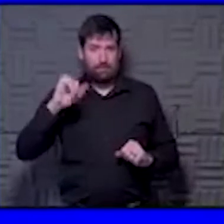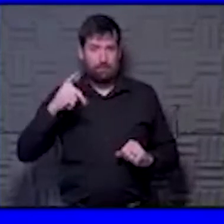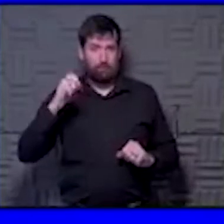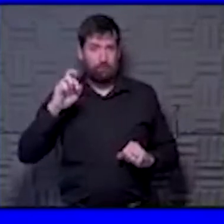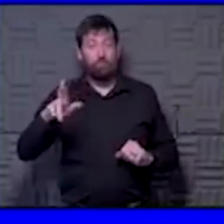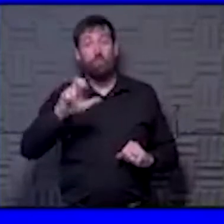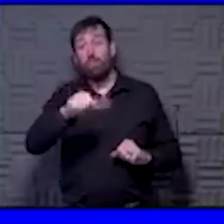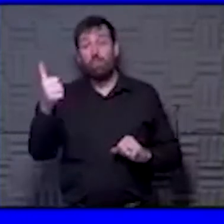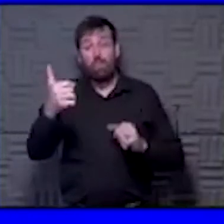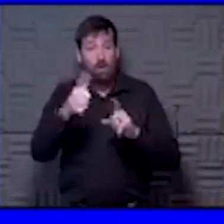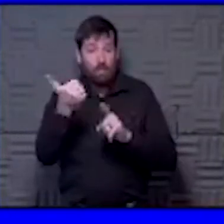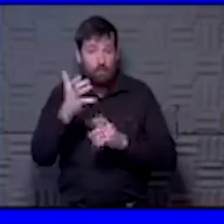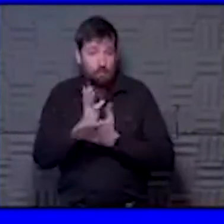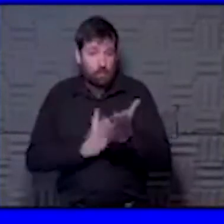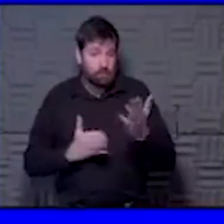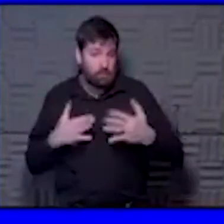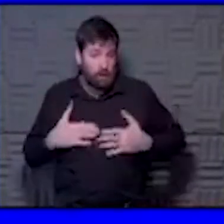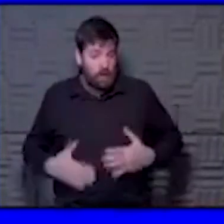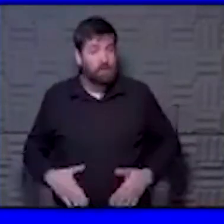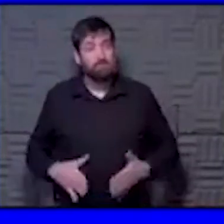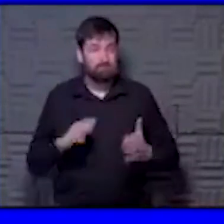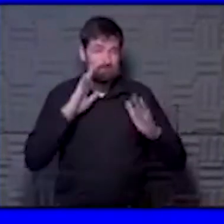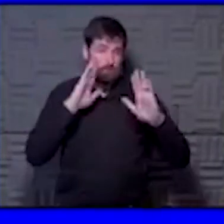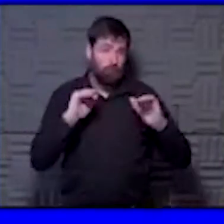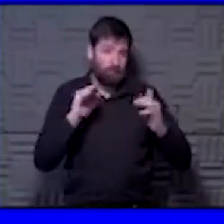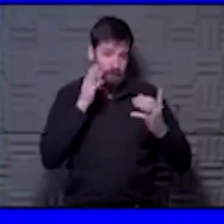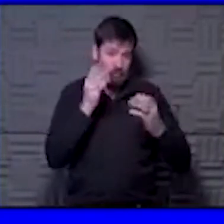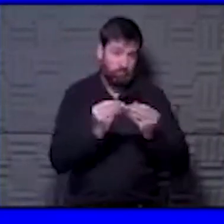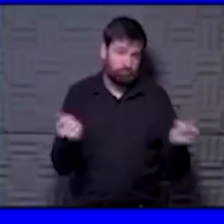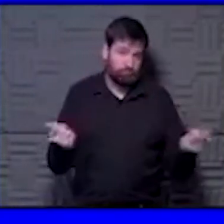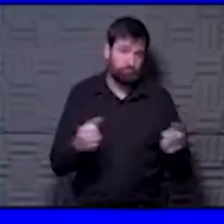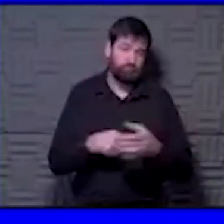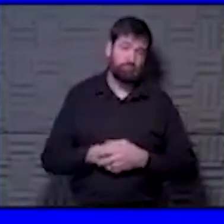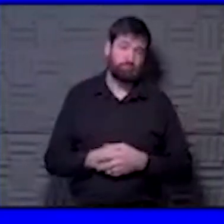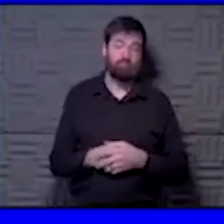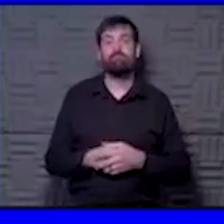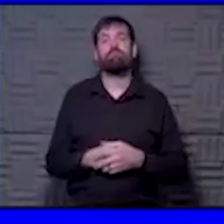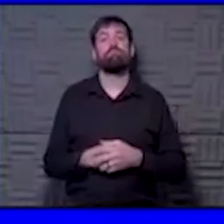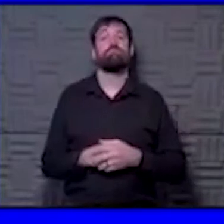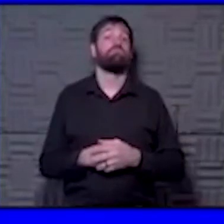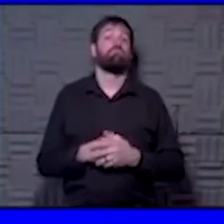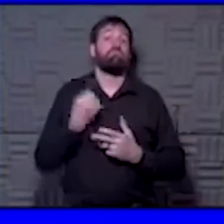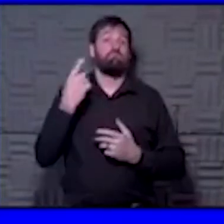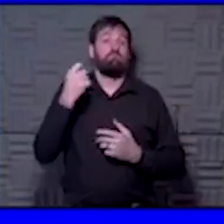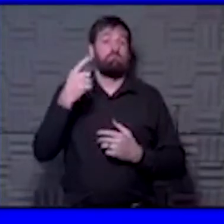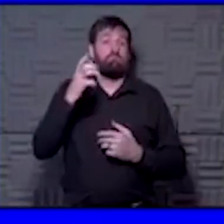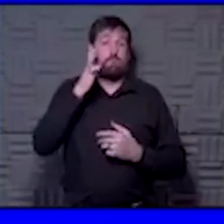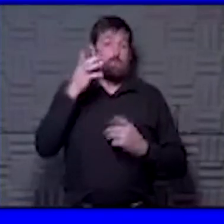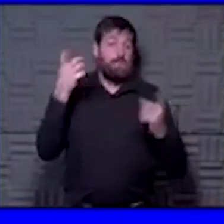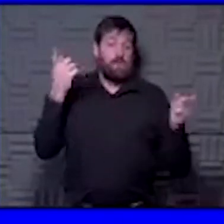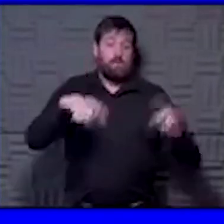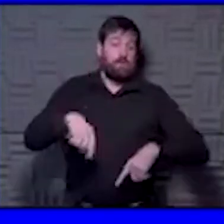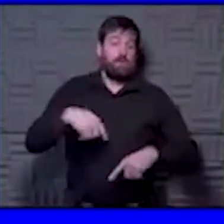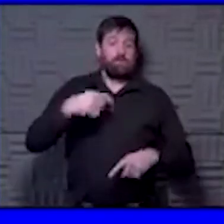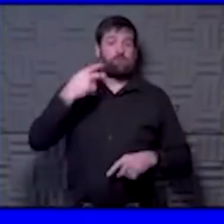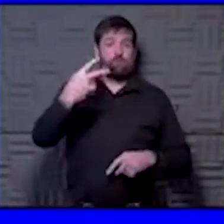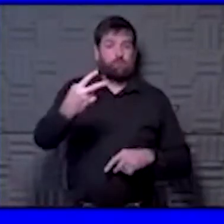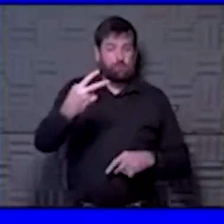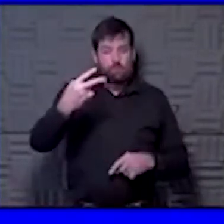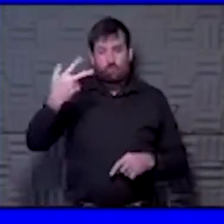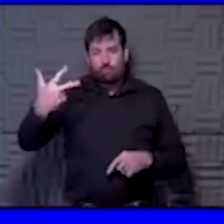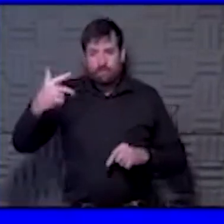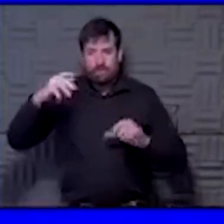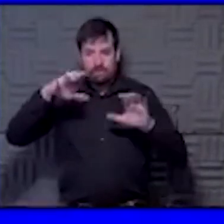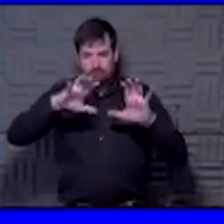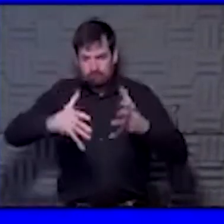lesser receptors in our body, then hopefully it will just die out. And what is going to happen as we get to 2 or 3 generations into this, and